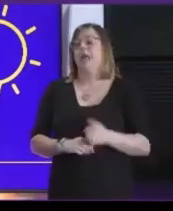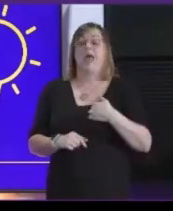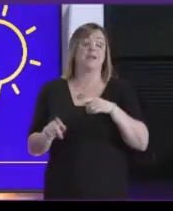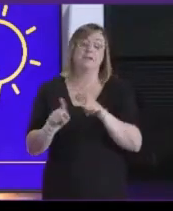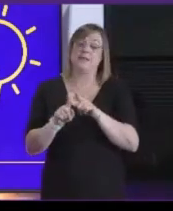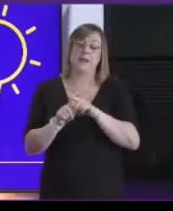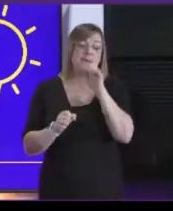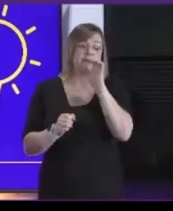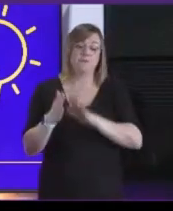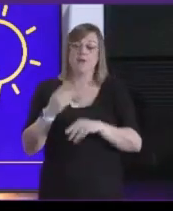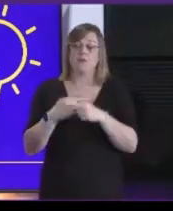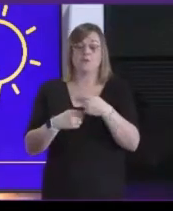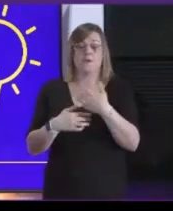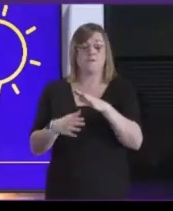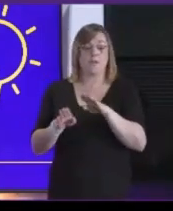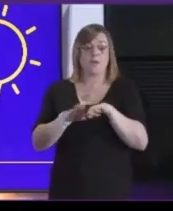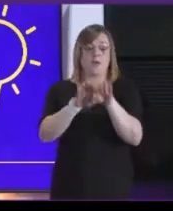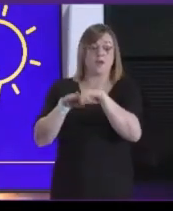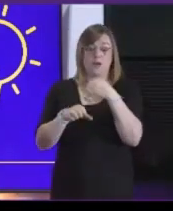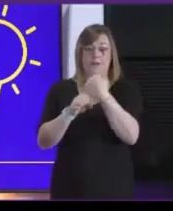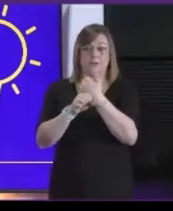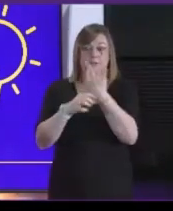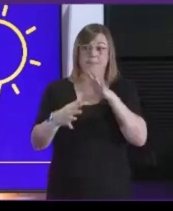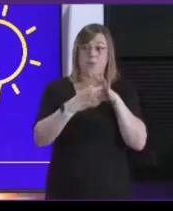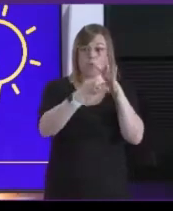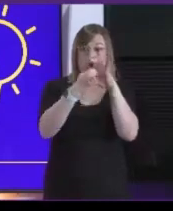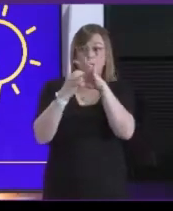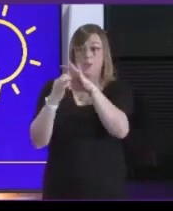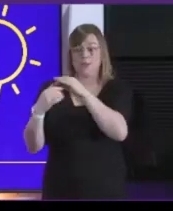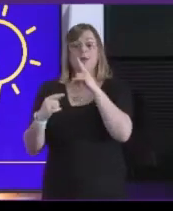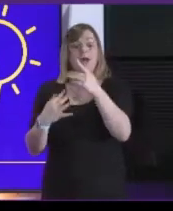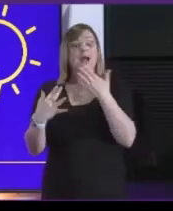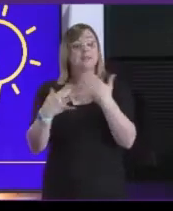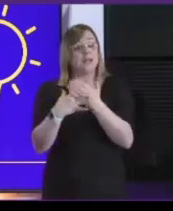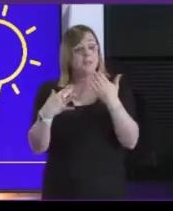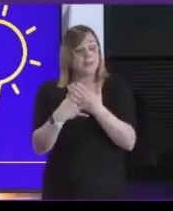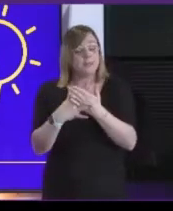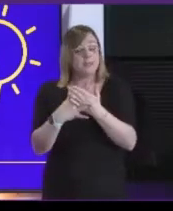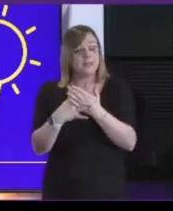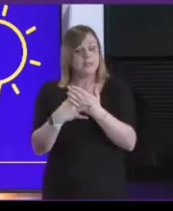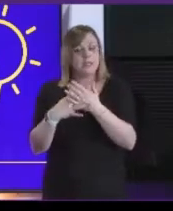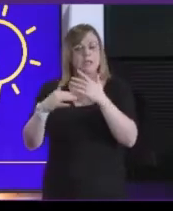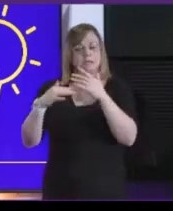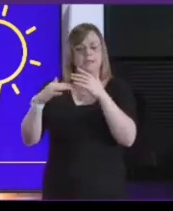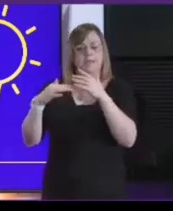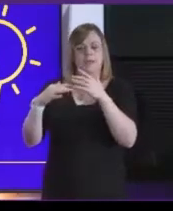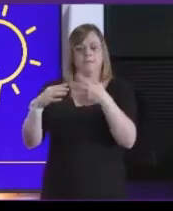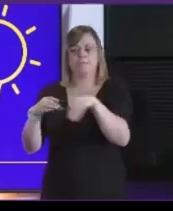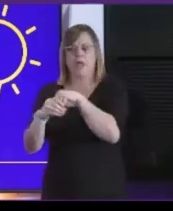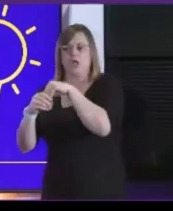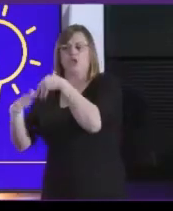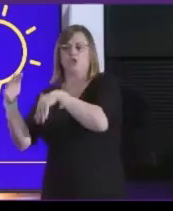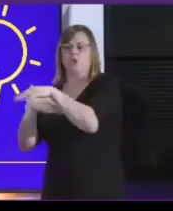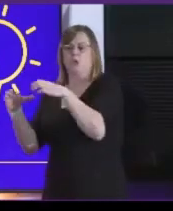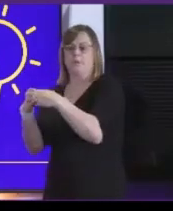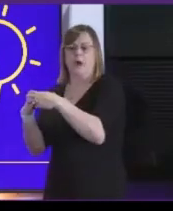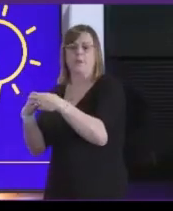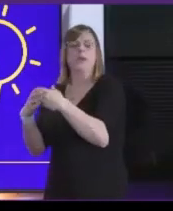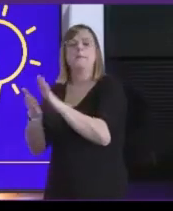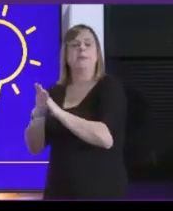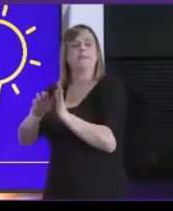experience from some of the national governments that I've been working with, that as long as accessibility kind of sits in the social department, nothing